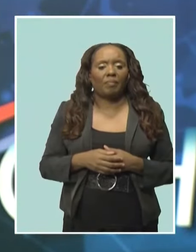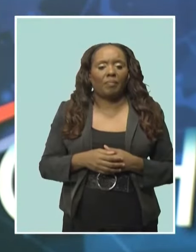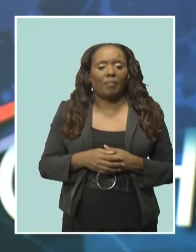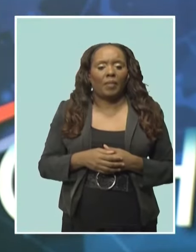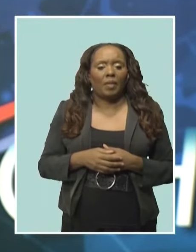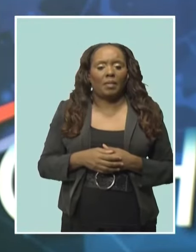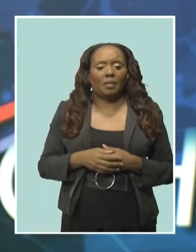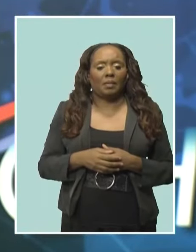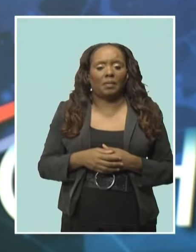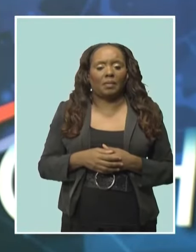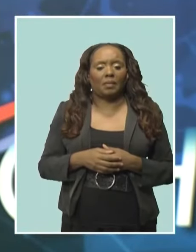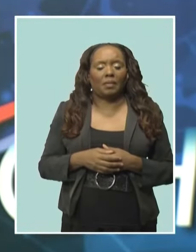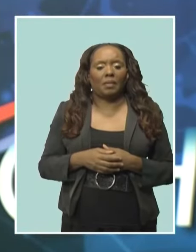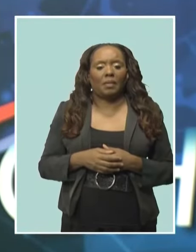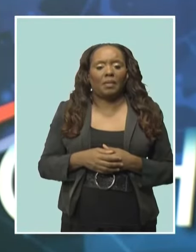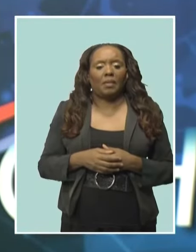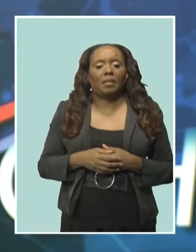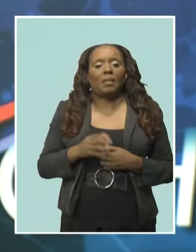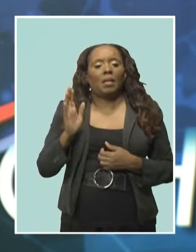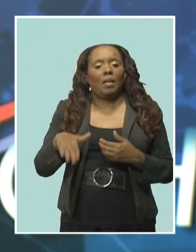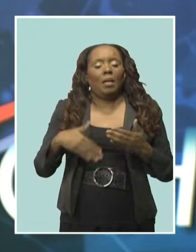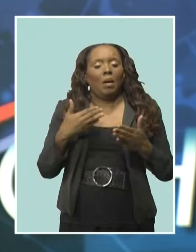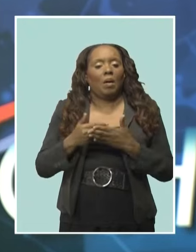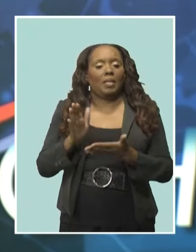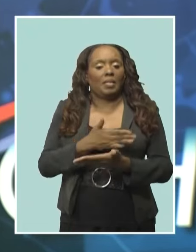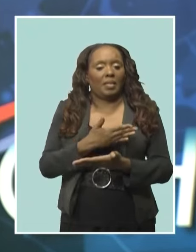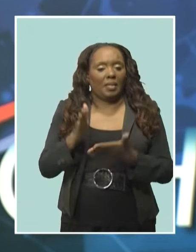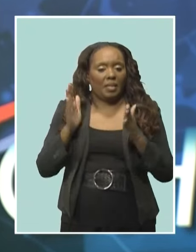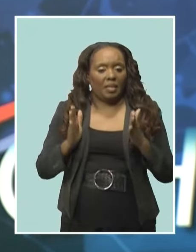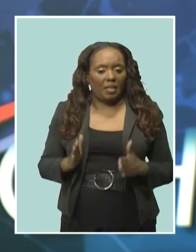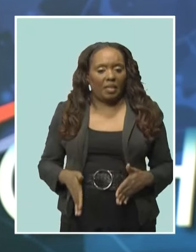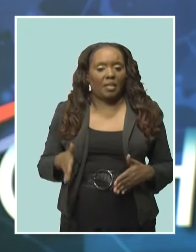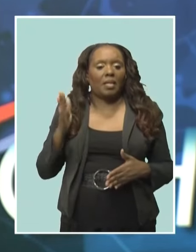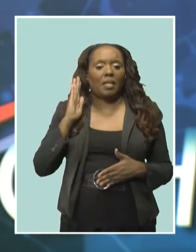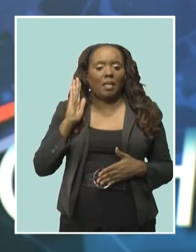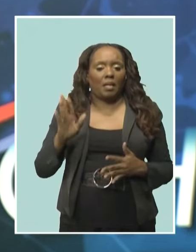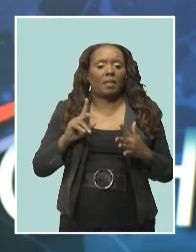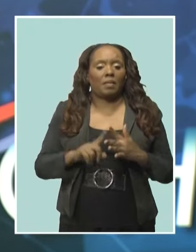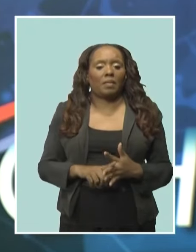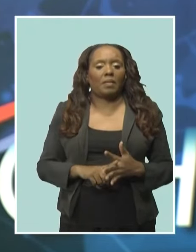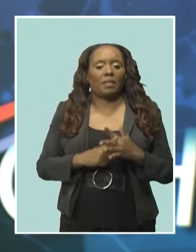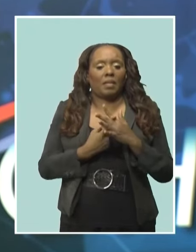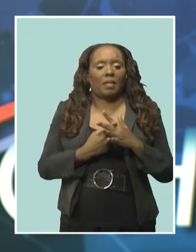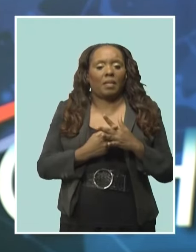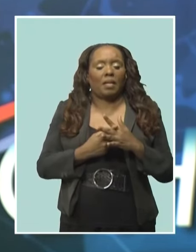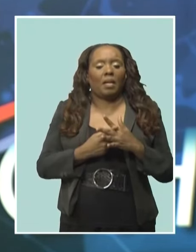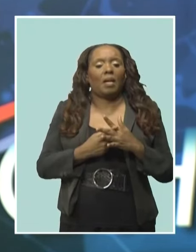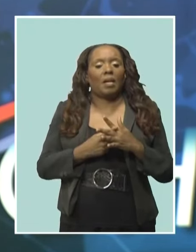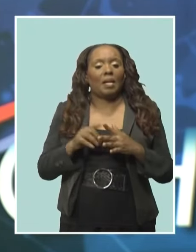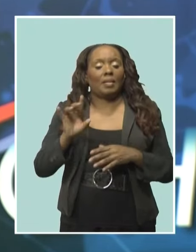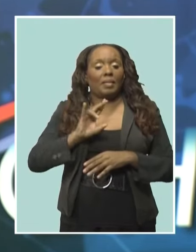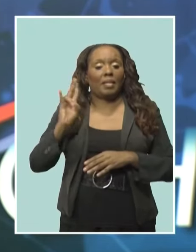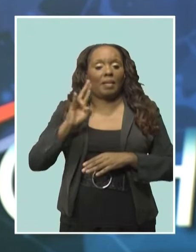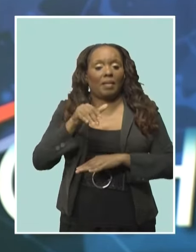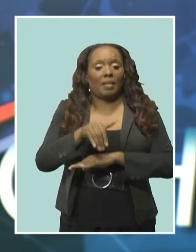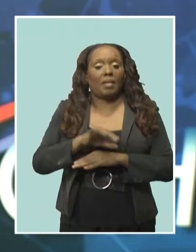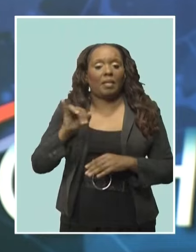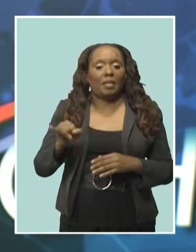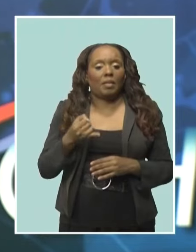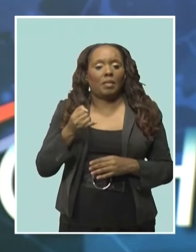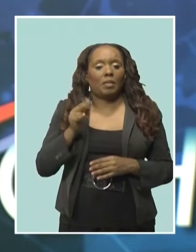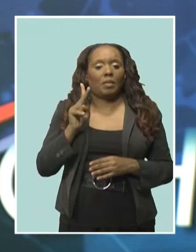the end, the names of the semi-finalists who will be moving on to the final stage, scheduled to begin at 7 p.m. on the 20th